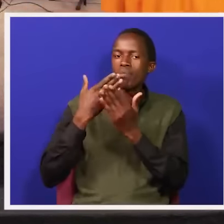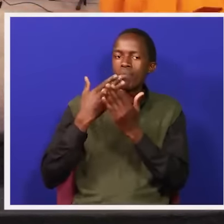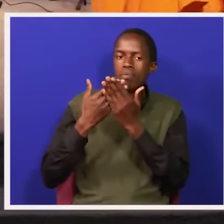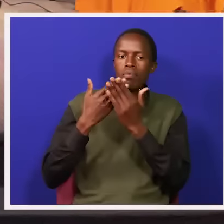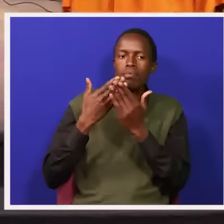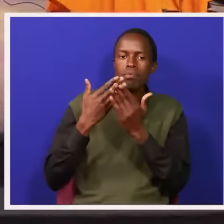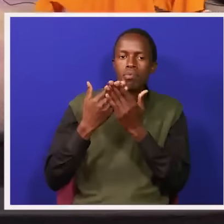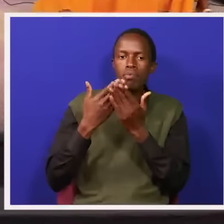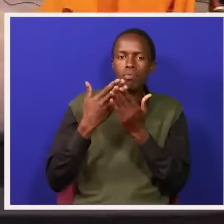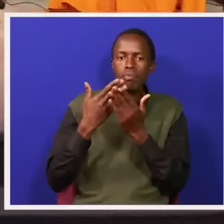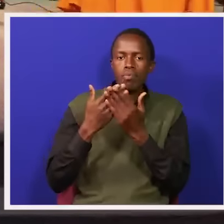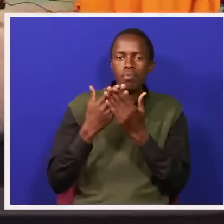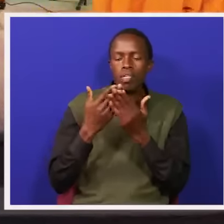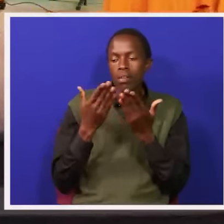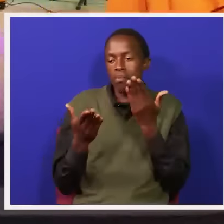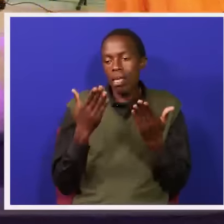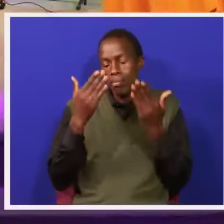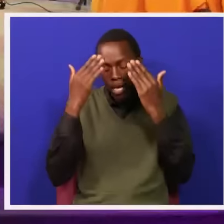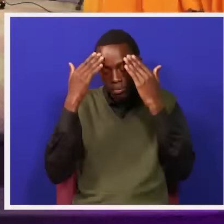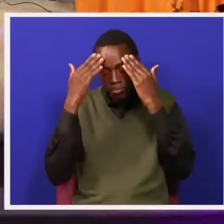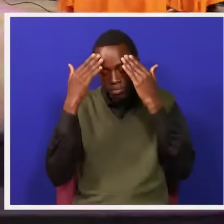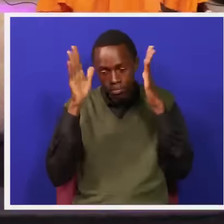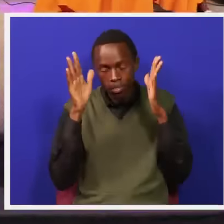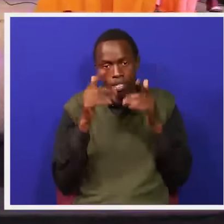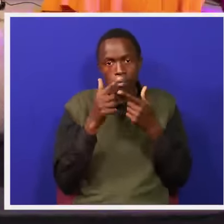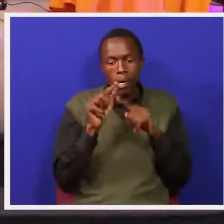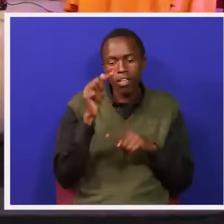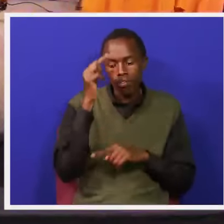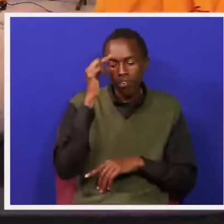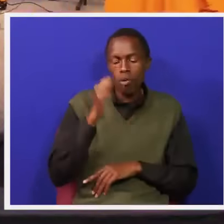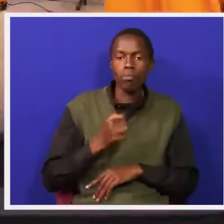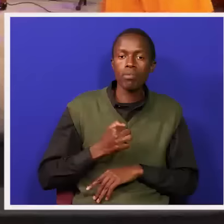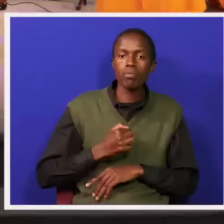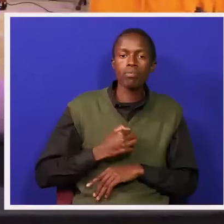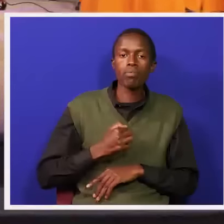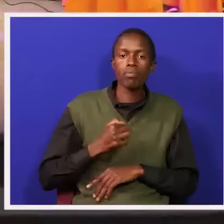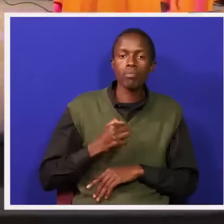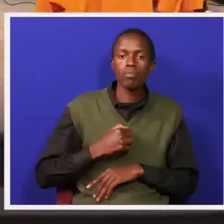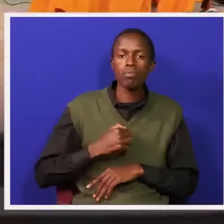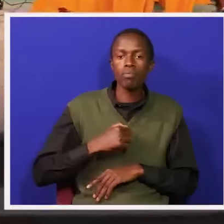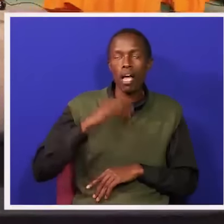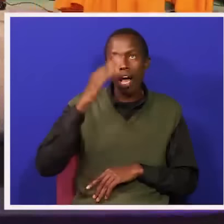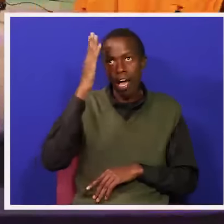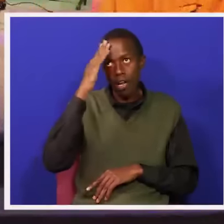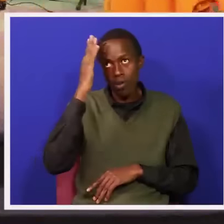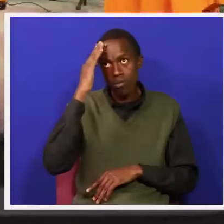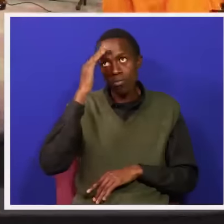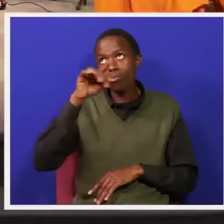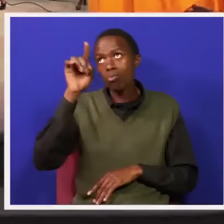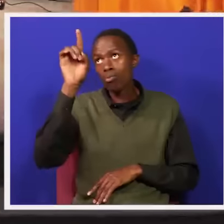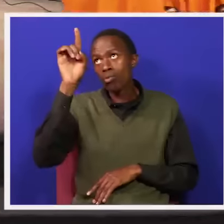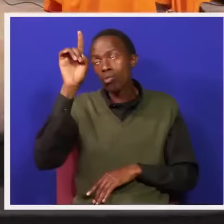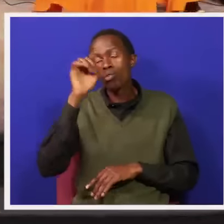kushukuru mengine sijui ila mimi Bwana nimejua